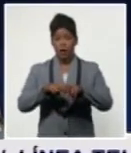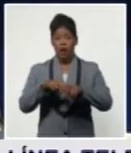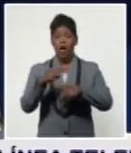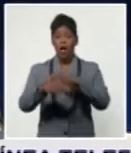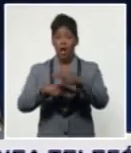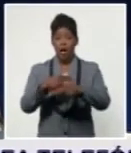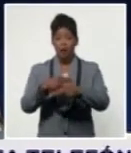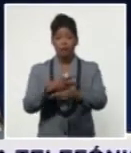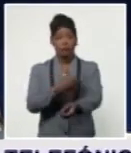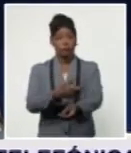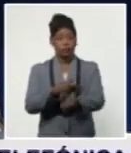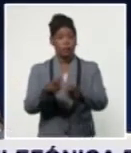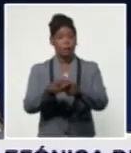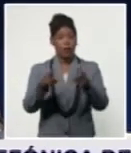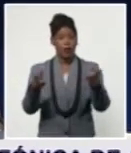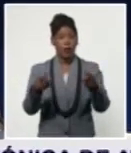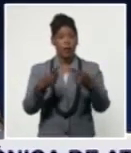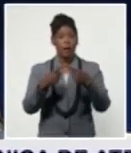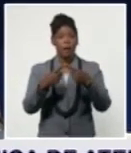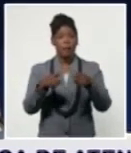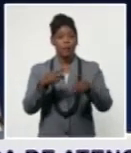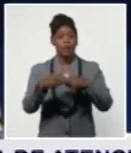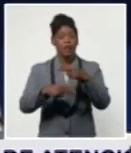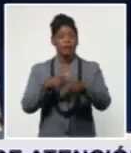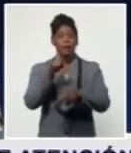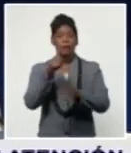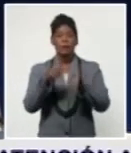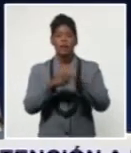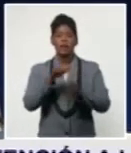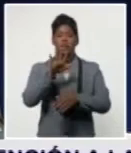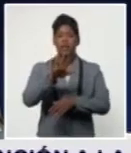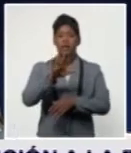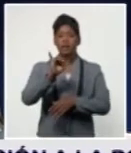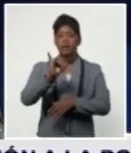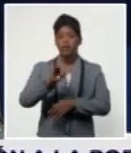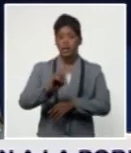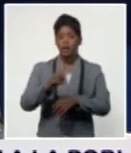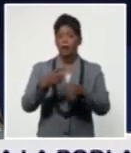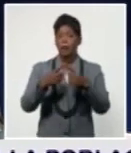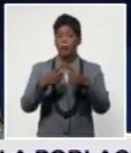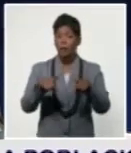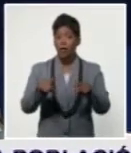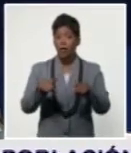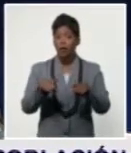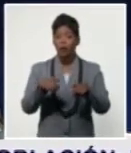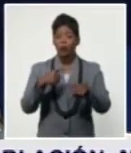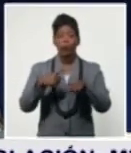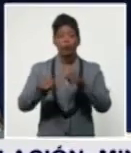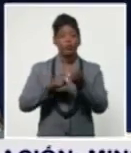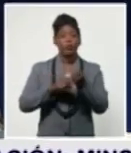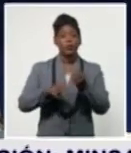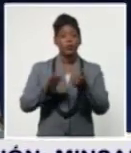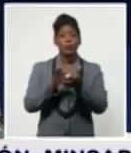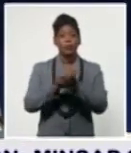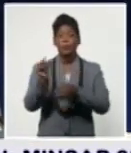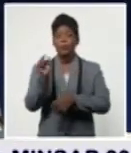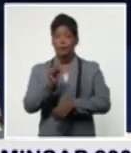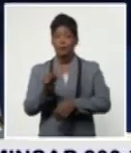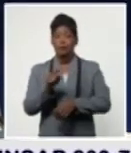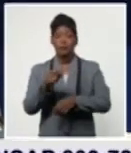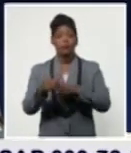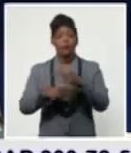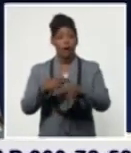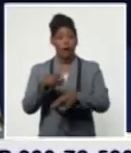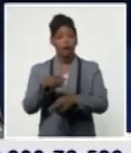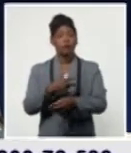the largest number of samples studied were from Havana with 1,560. But we can add that from Mayabeque,